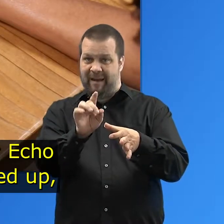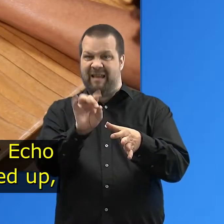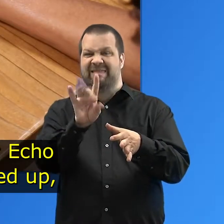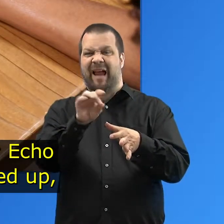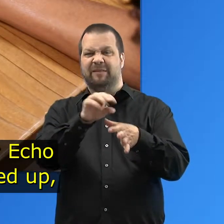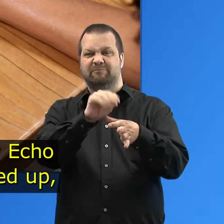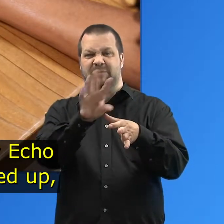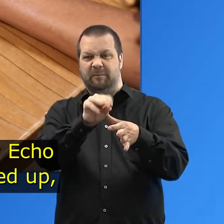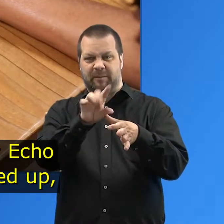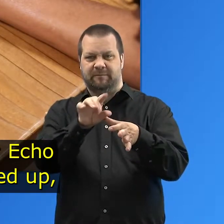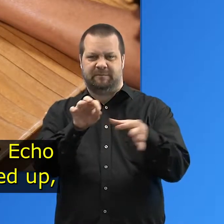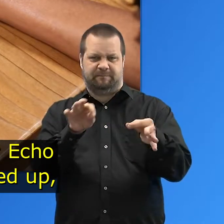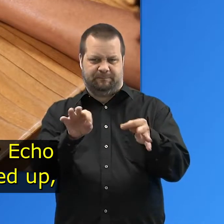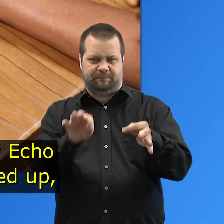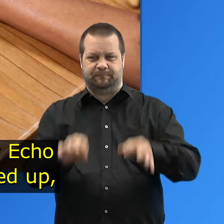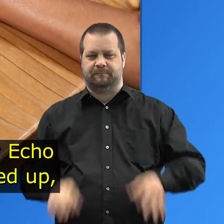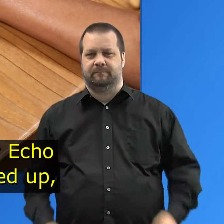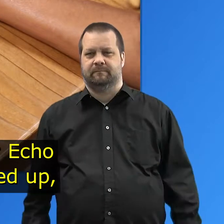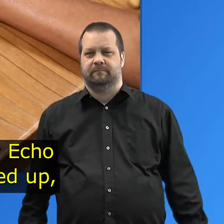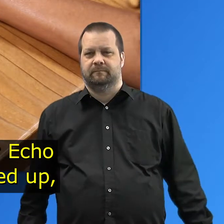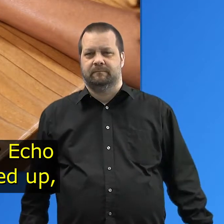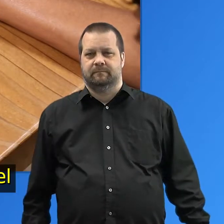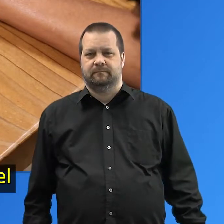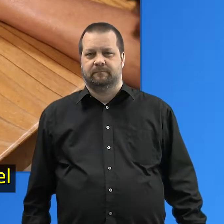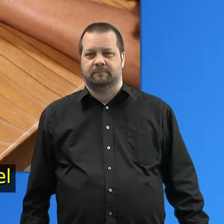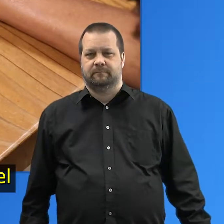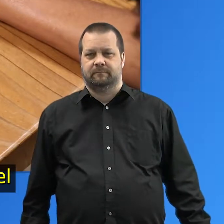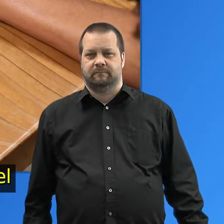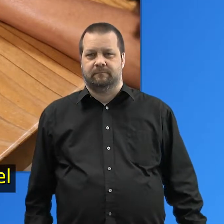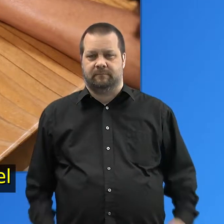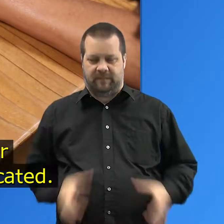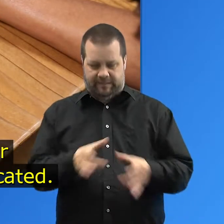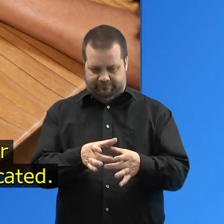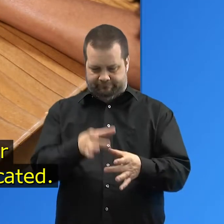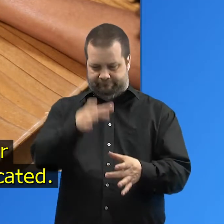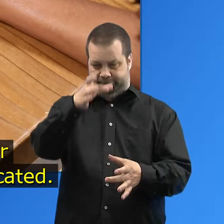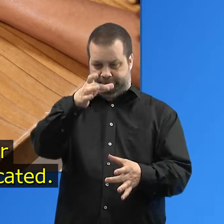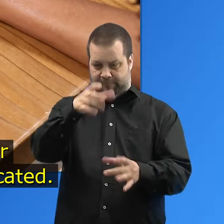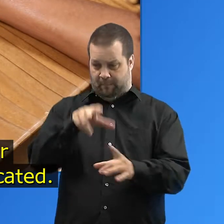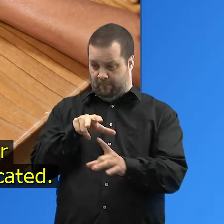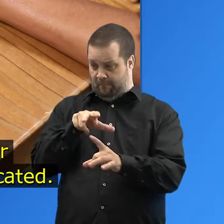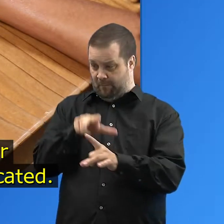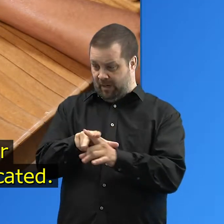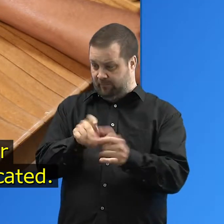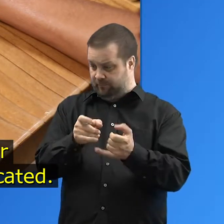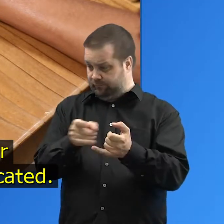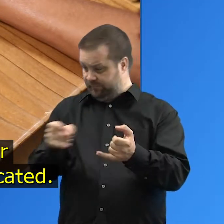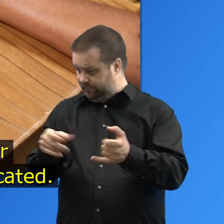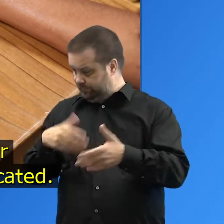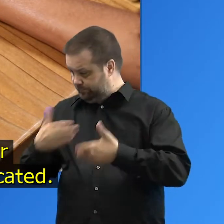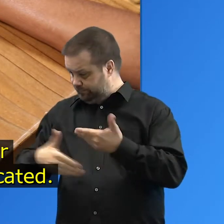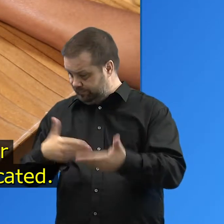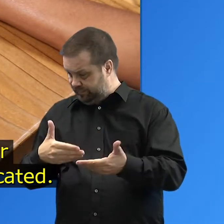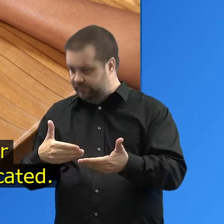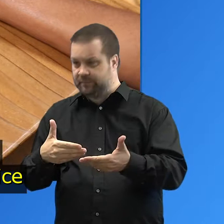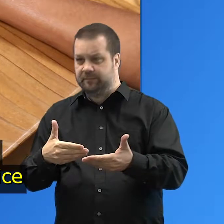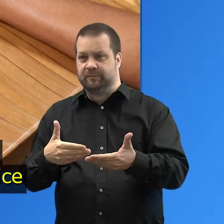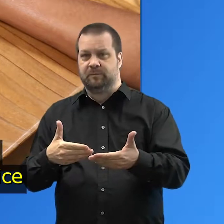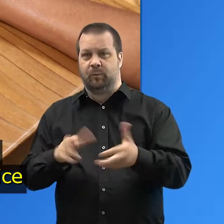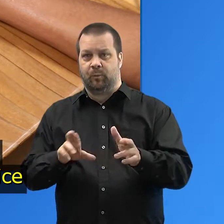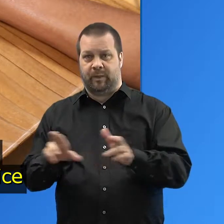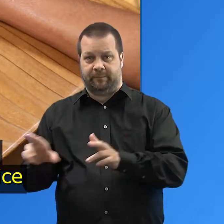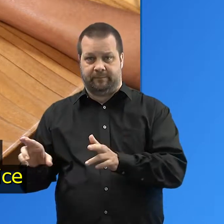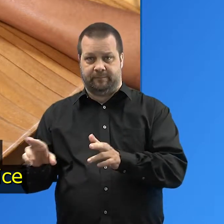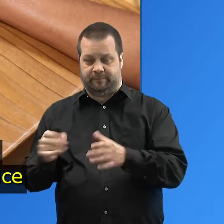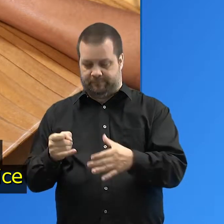Now that we have our Echo plugged in and powered up, let's first get a feel for where the 4 control buttons are located.